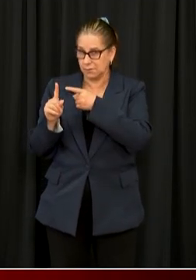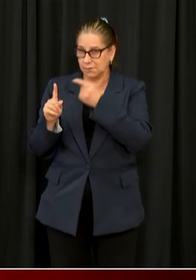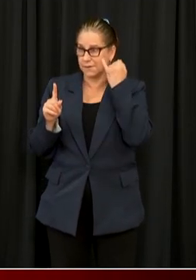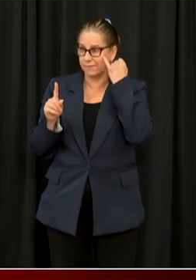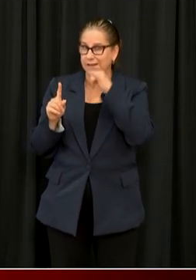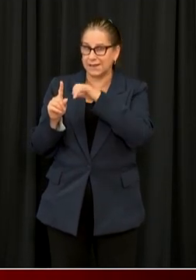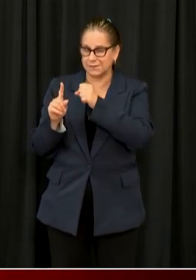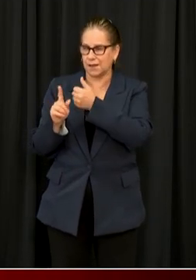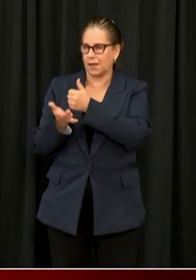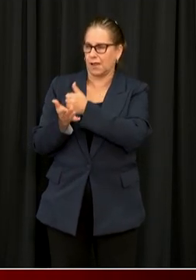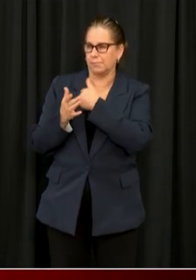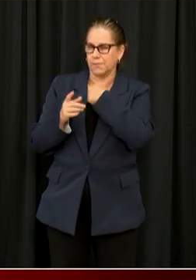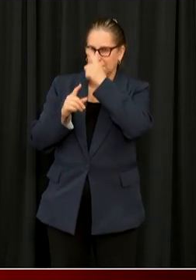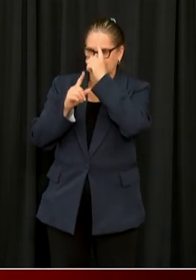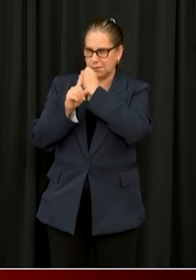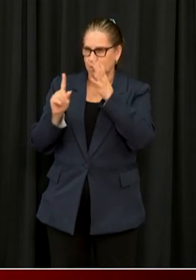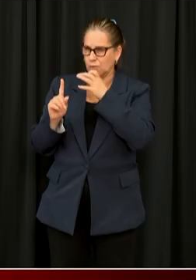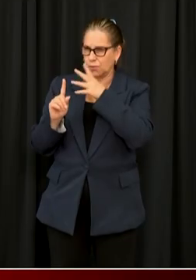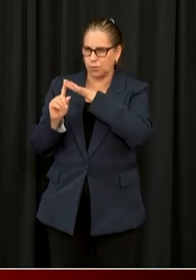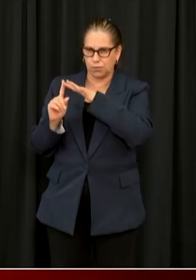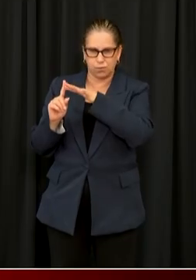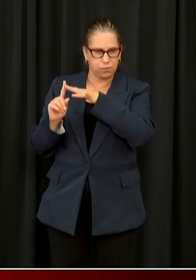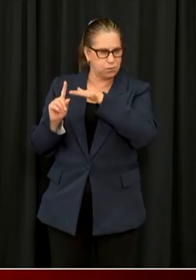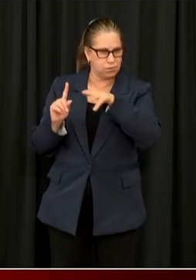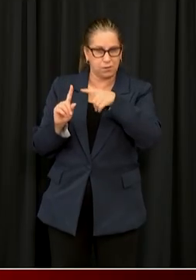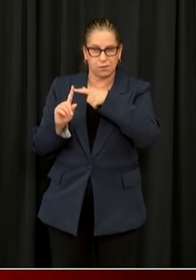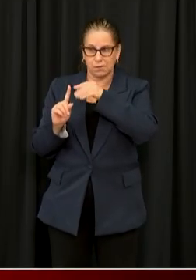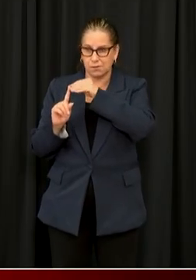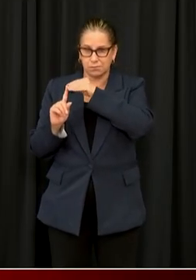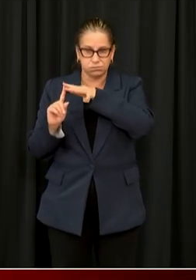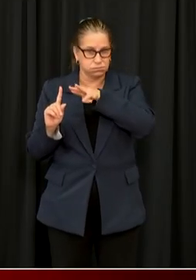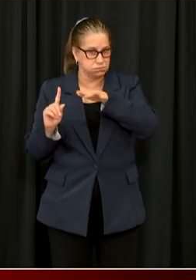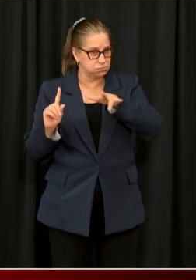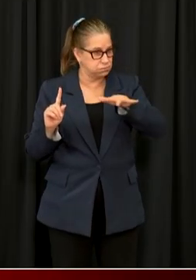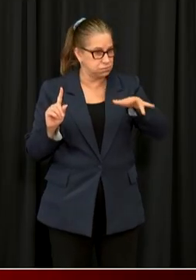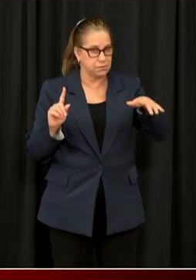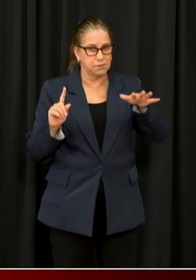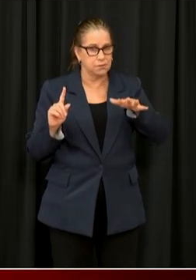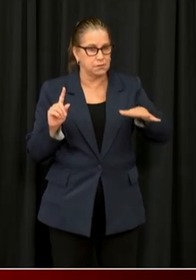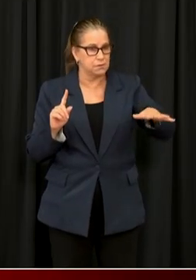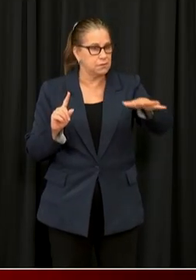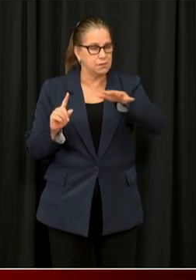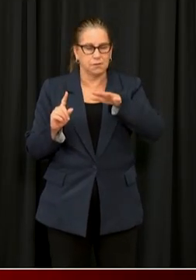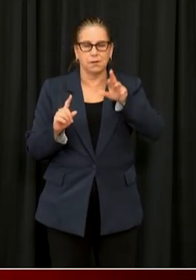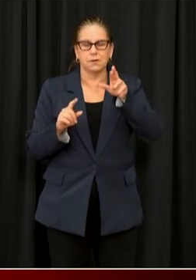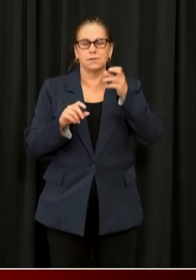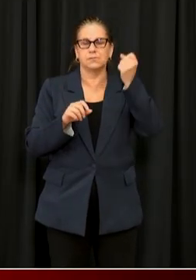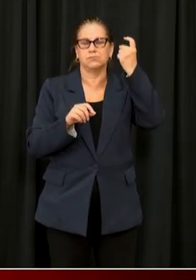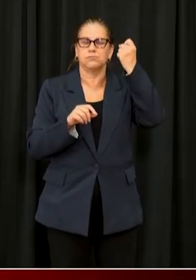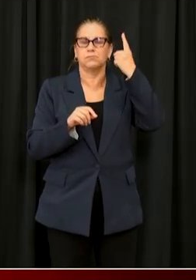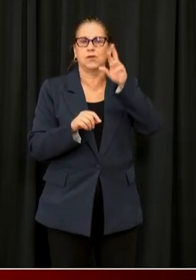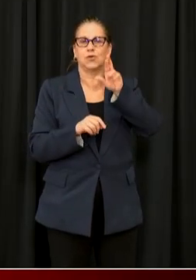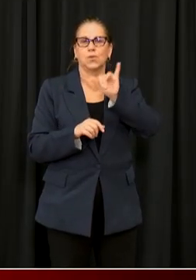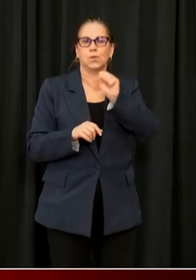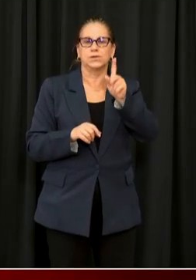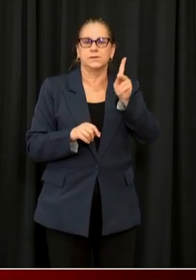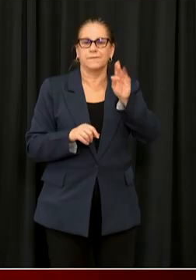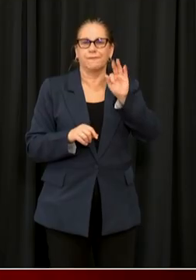do ask questions about certain risk factors that a person may have had for their exposure. So if they work in what's called the